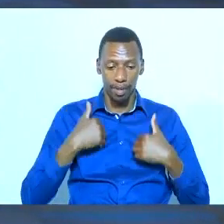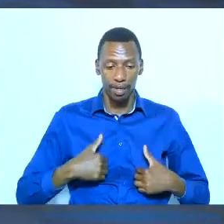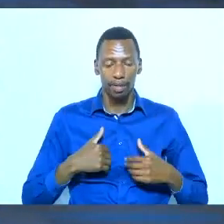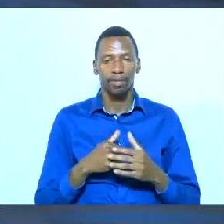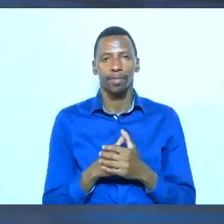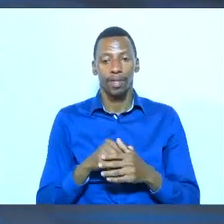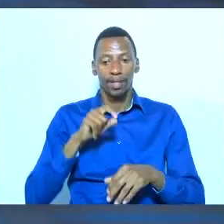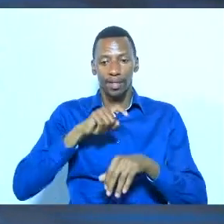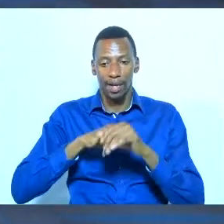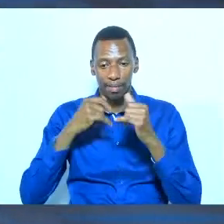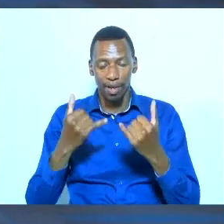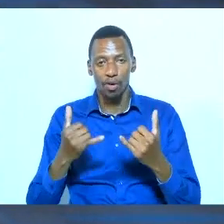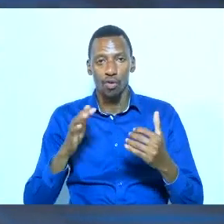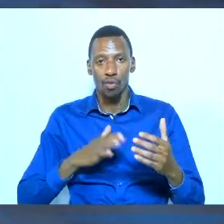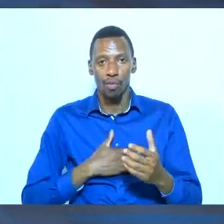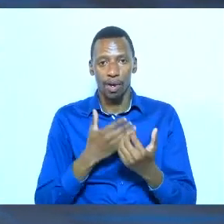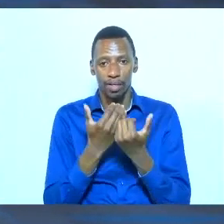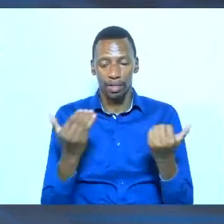right now,